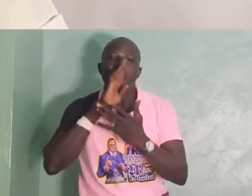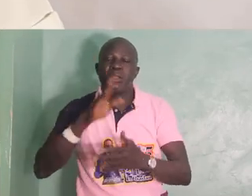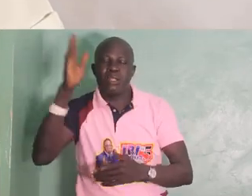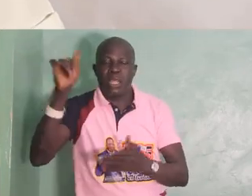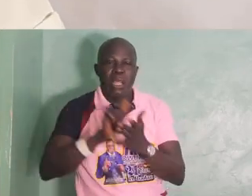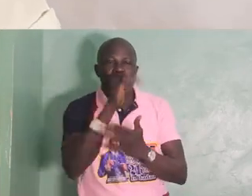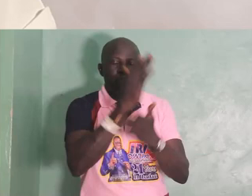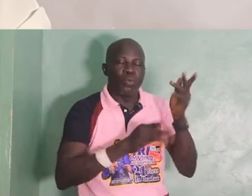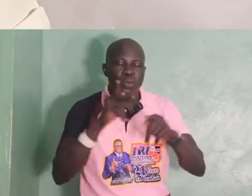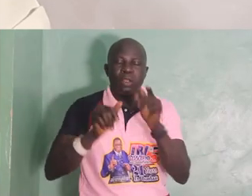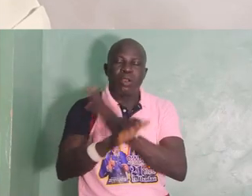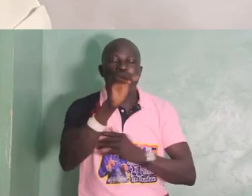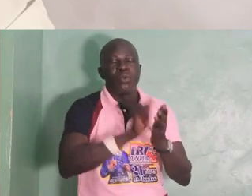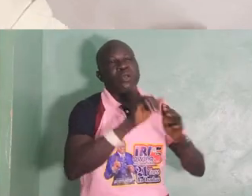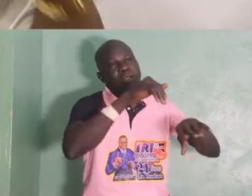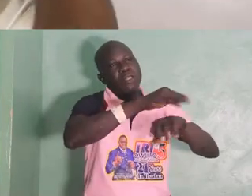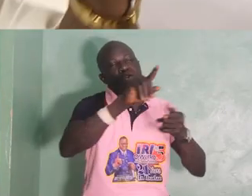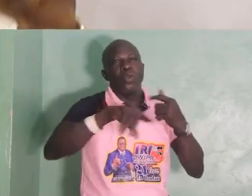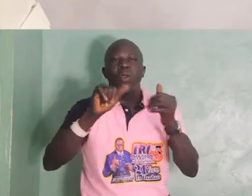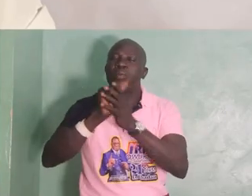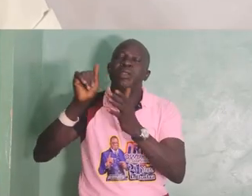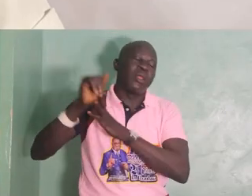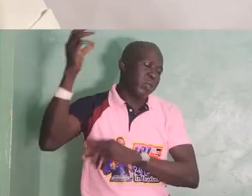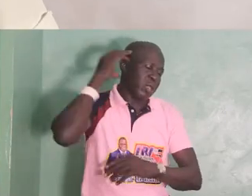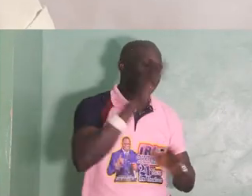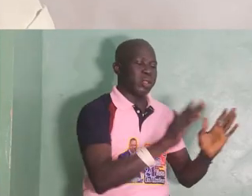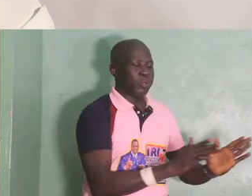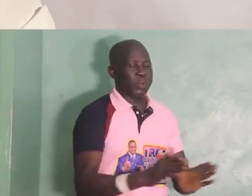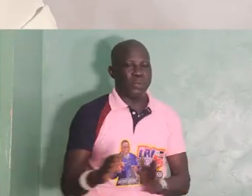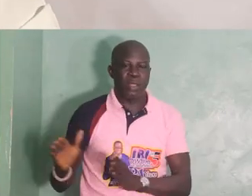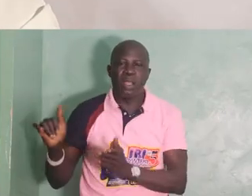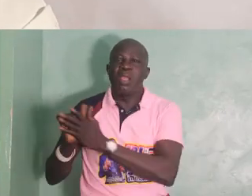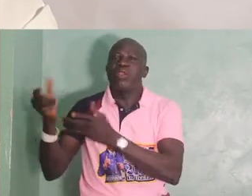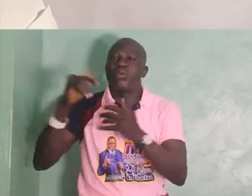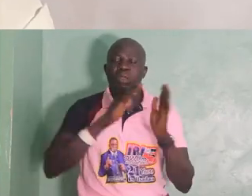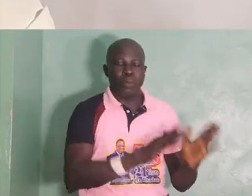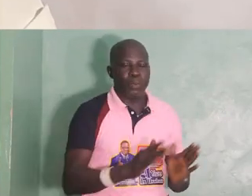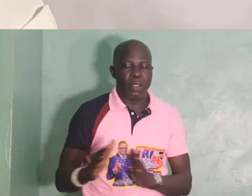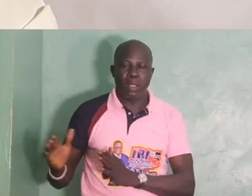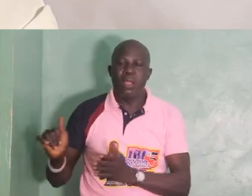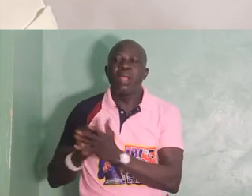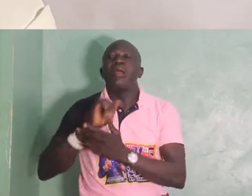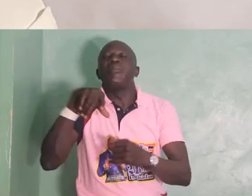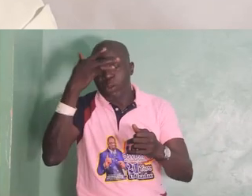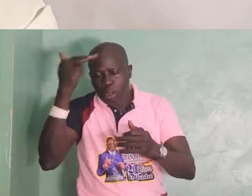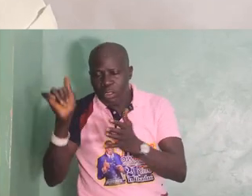there. The people God has sent me to, they'll be hearing and preparing. They'll be